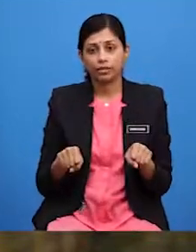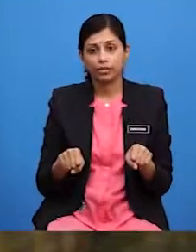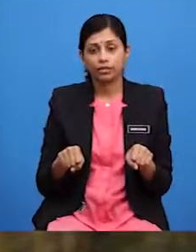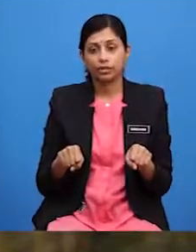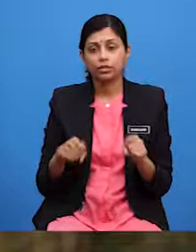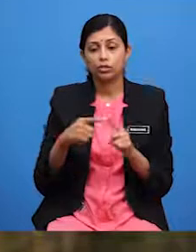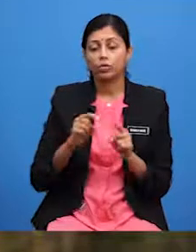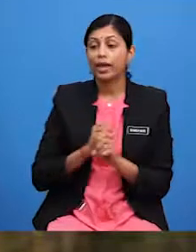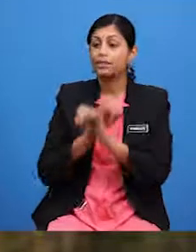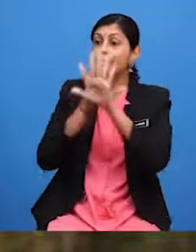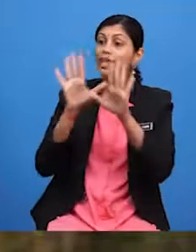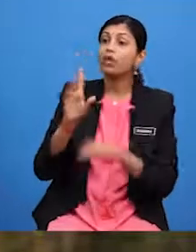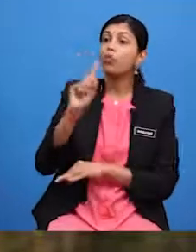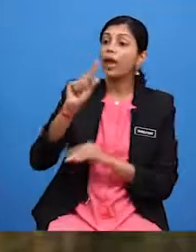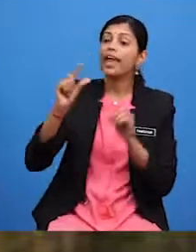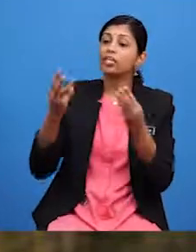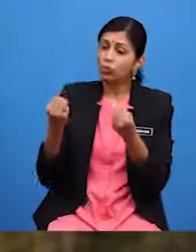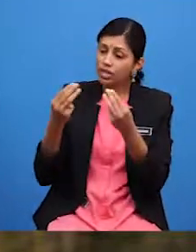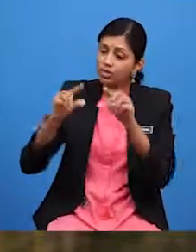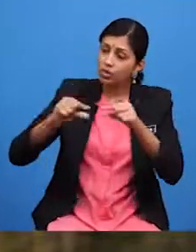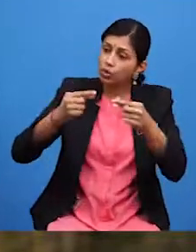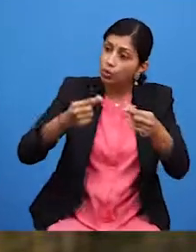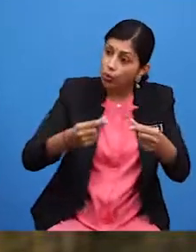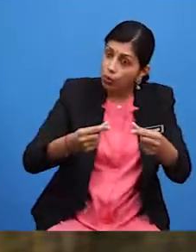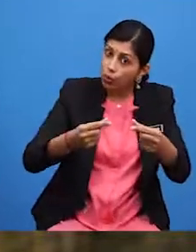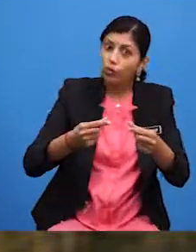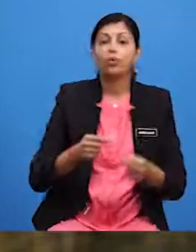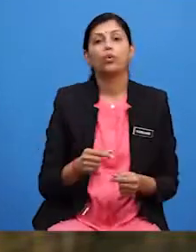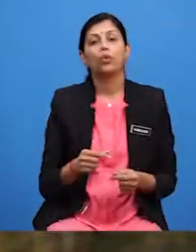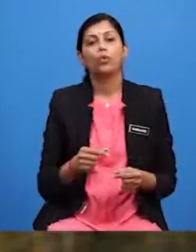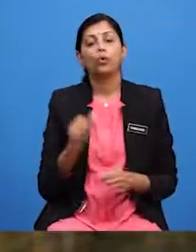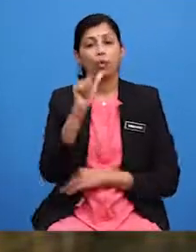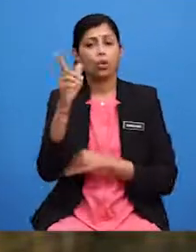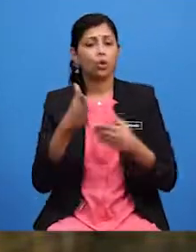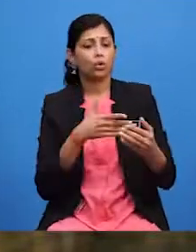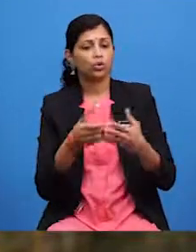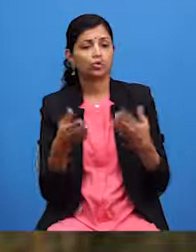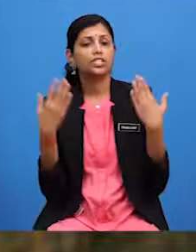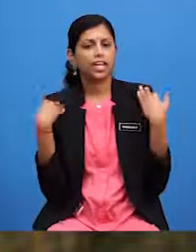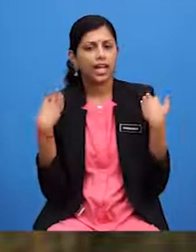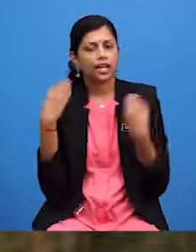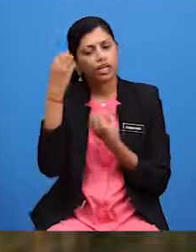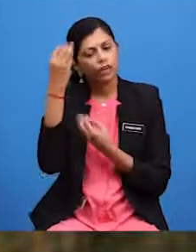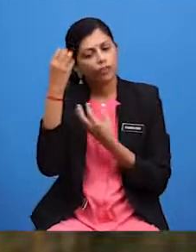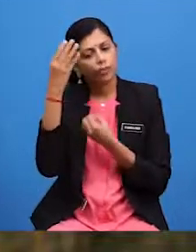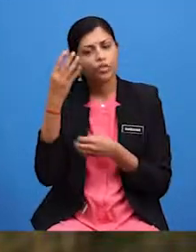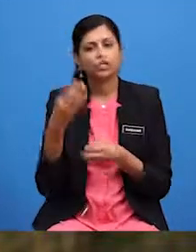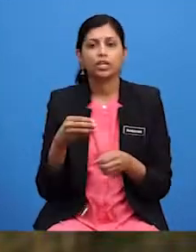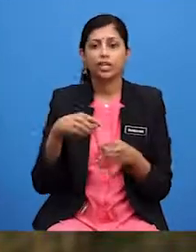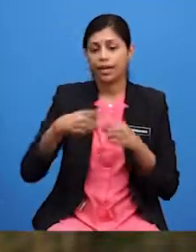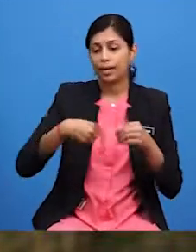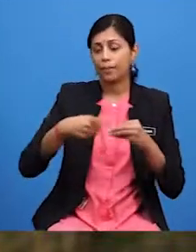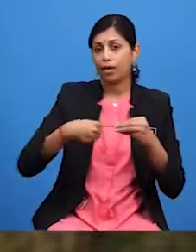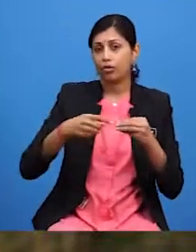she wanted to go. Although she had some information about the museum, but a lot of the details